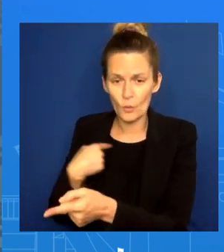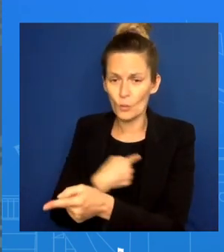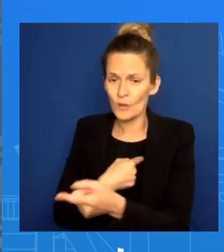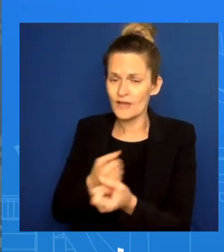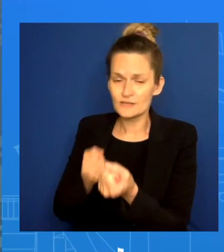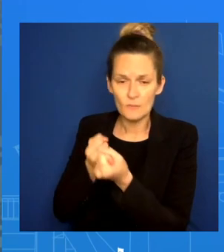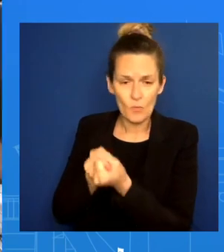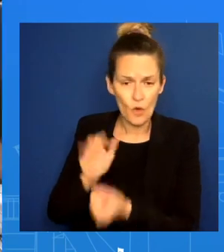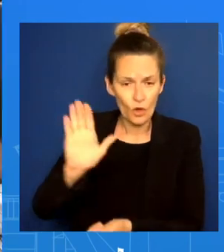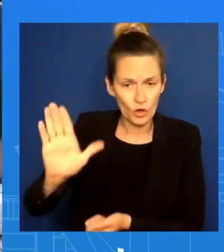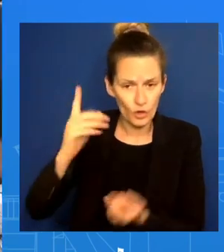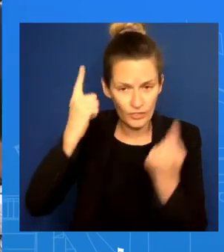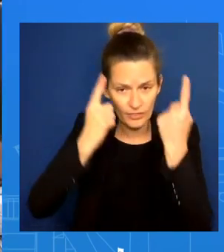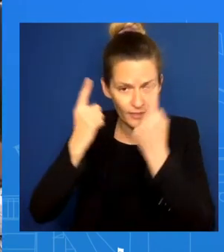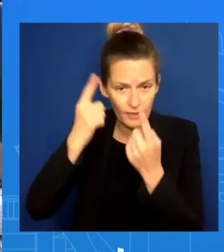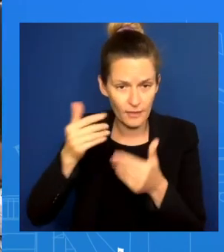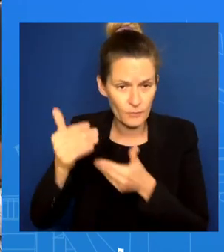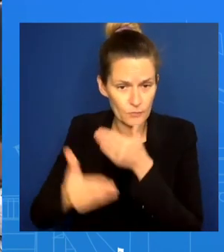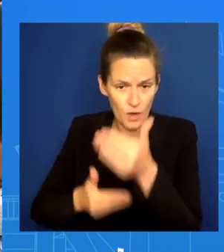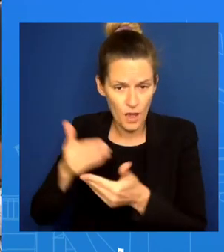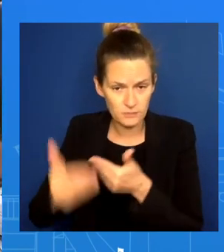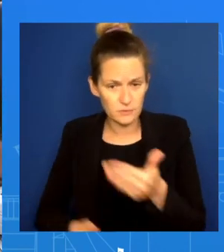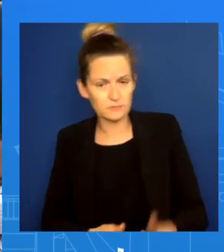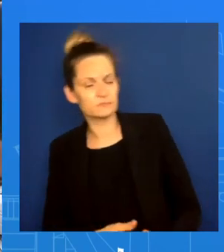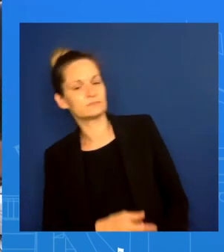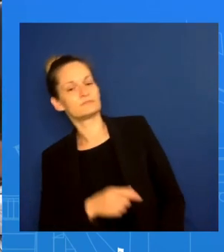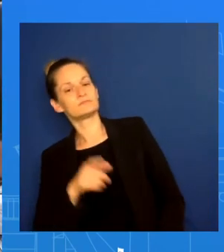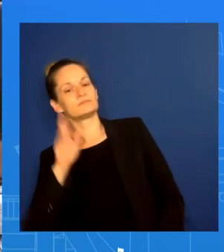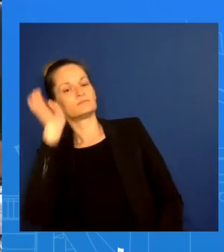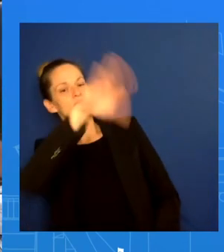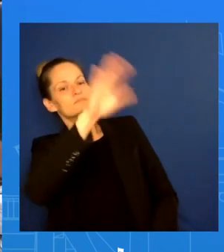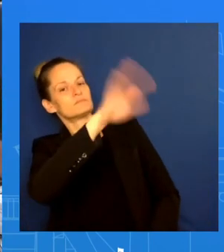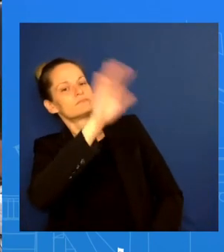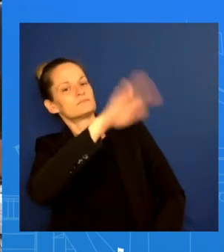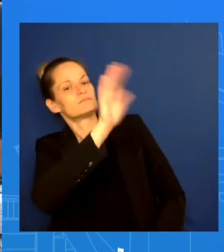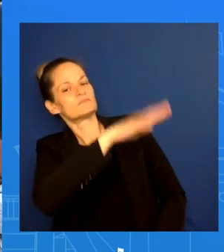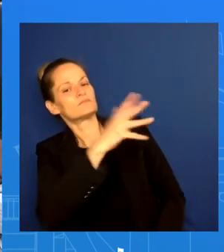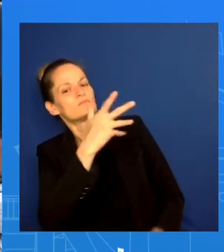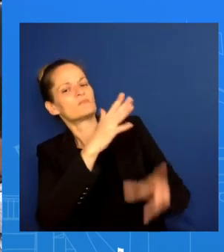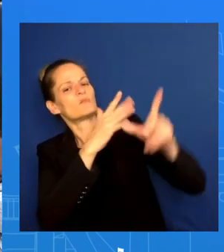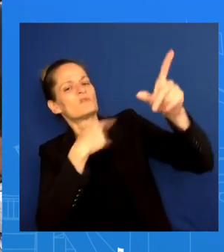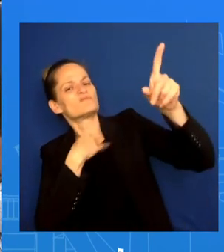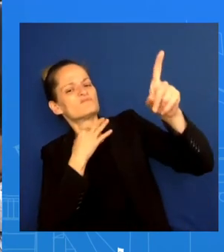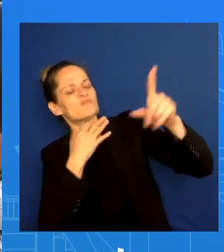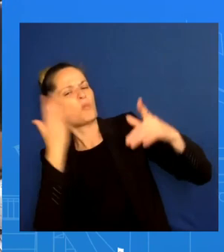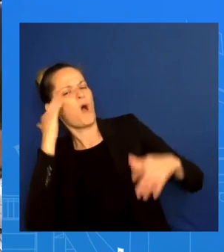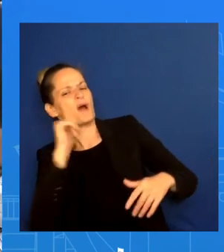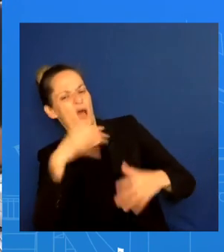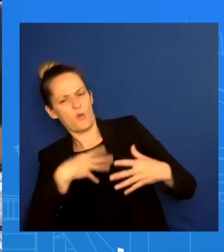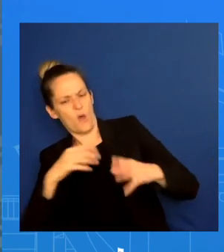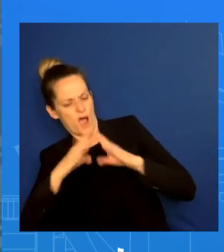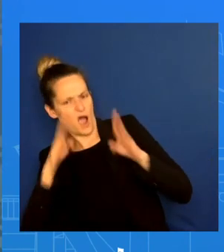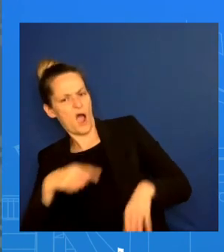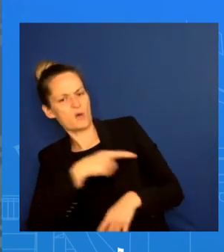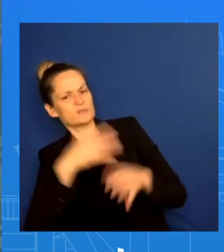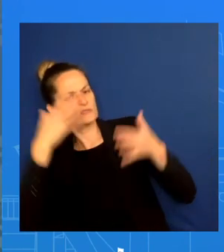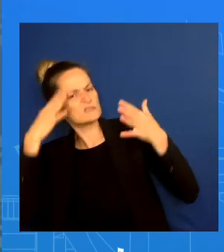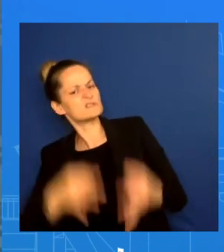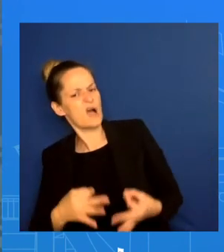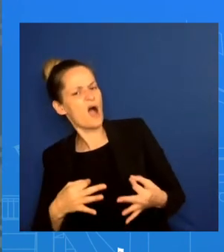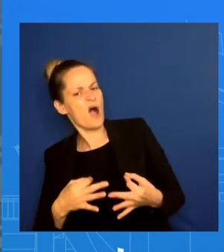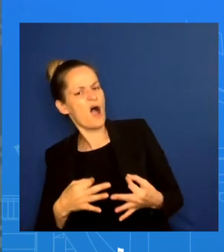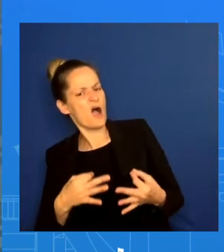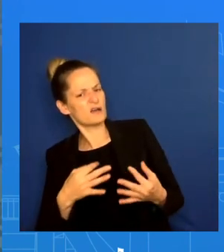decisions. But why wouldn't the White House make a public position on this? It would be such an important, significant trip. We typically don't, though. I